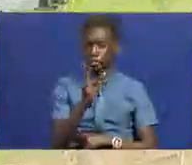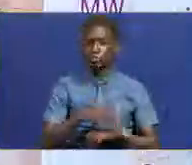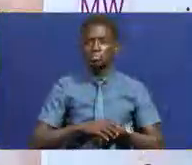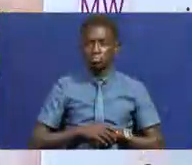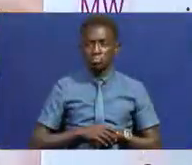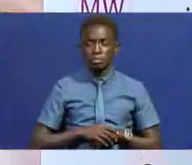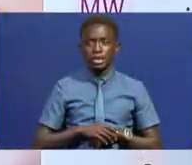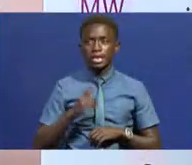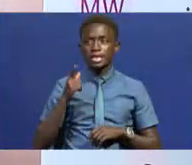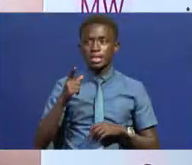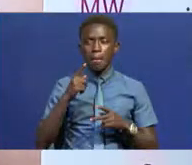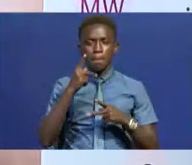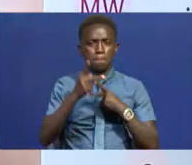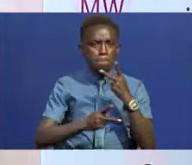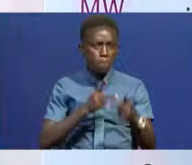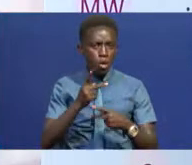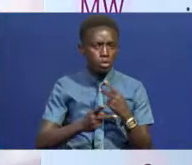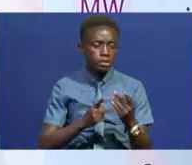Tuesday.